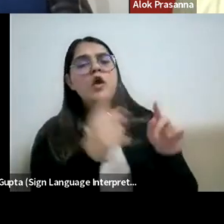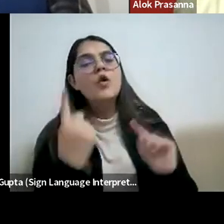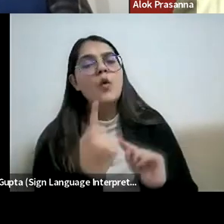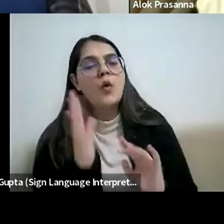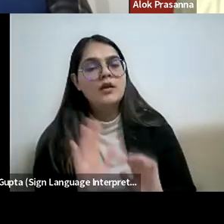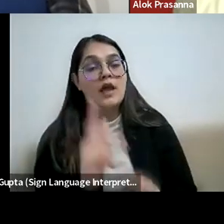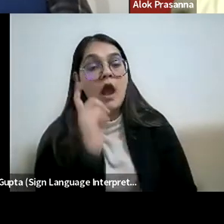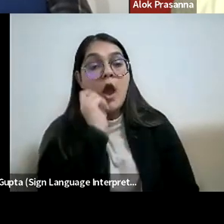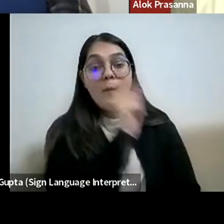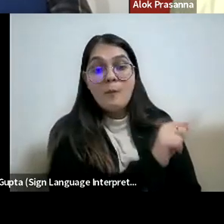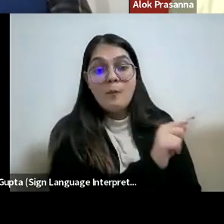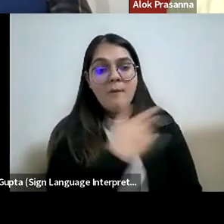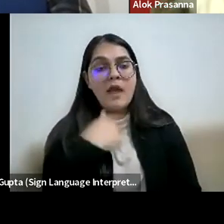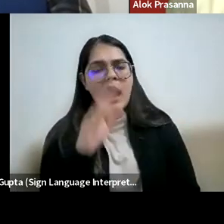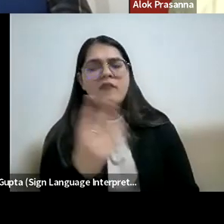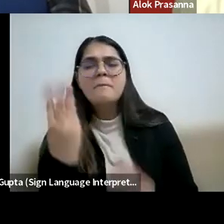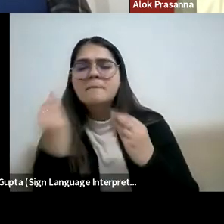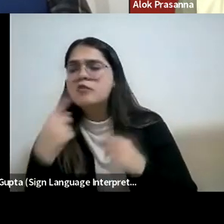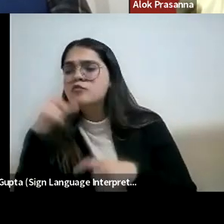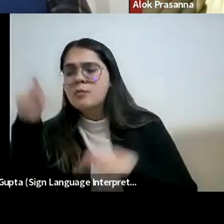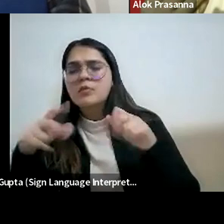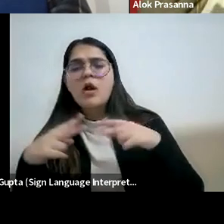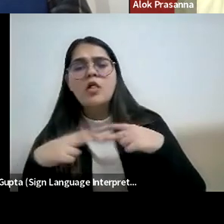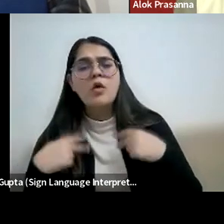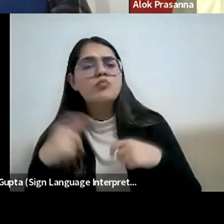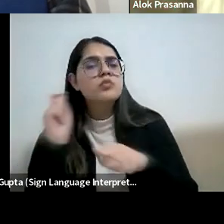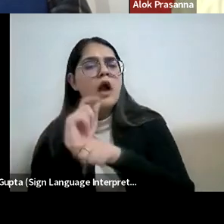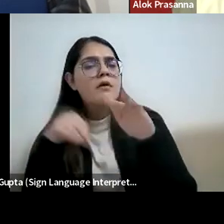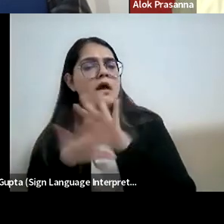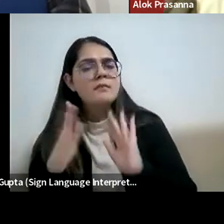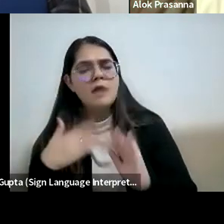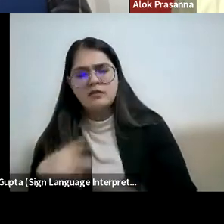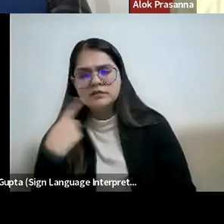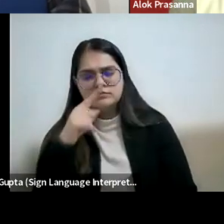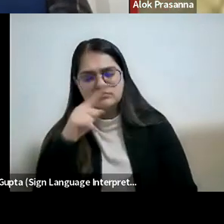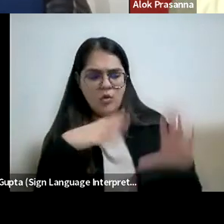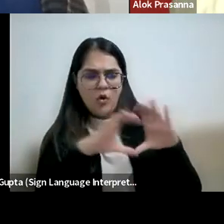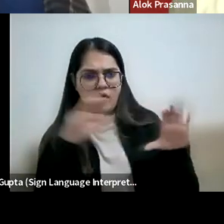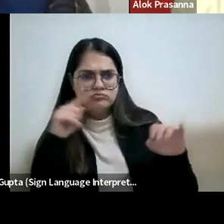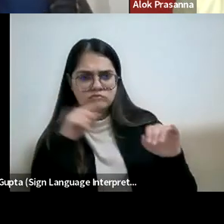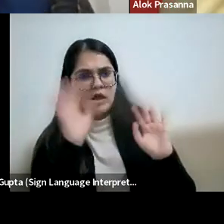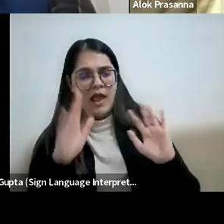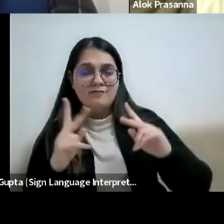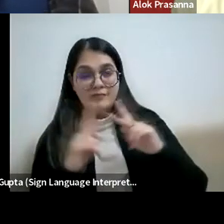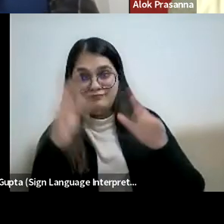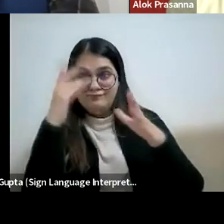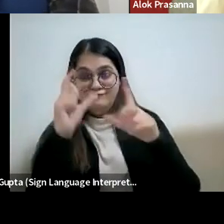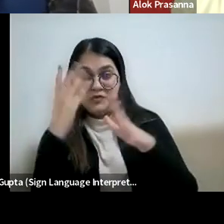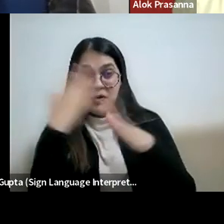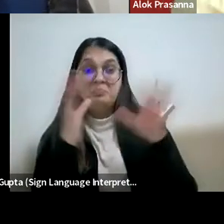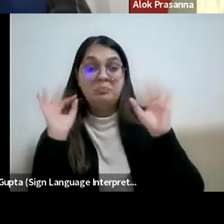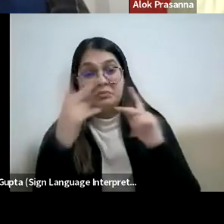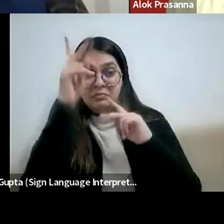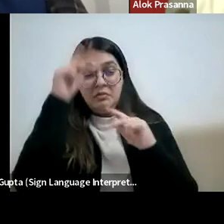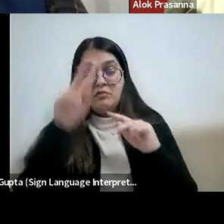had non-lawyers reach out to me saying, listen, I know this constitution, the constitution is a wonderful document. It has all